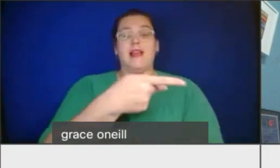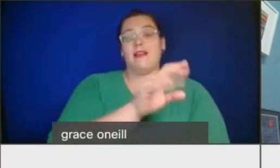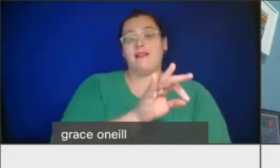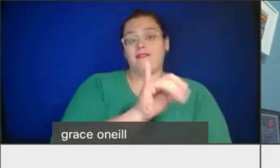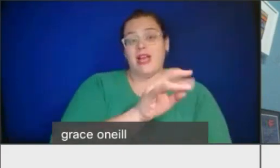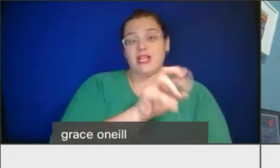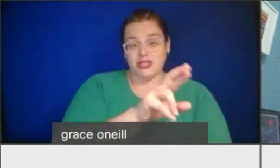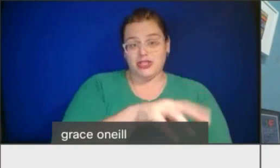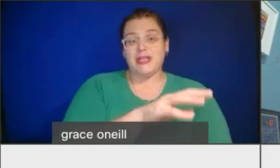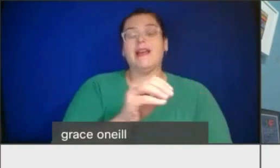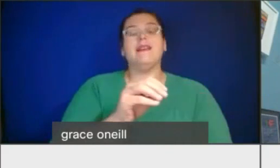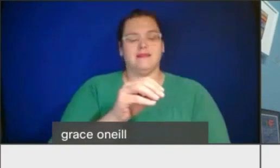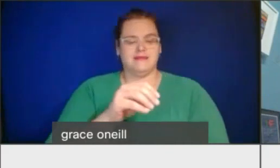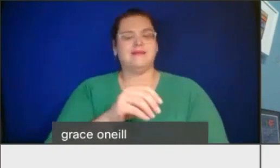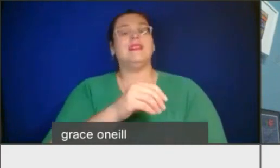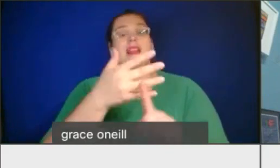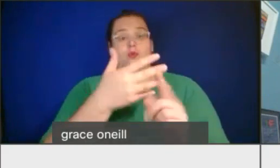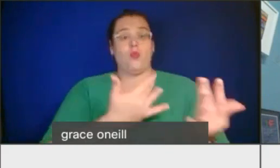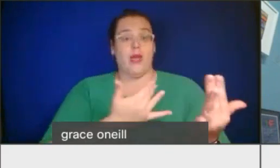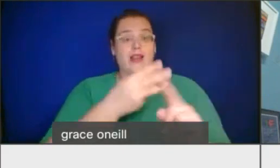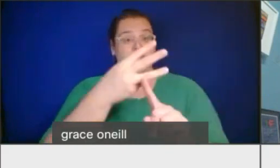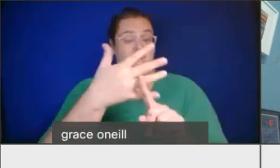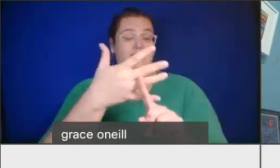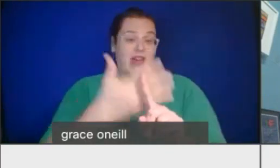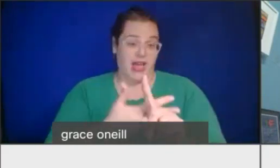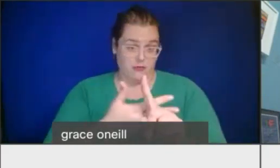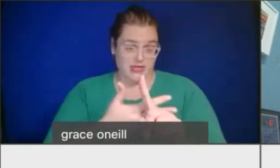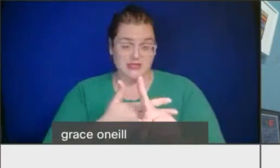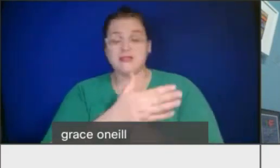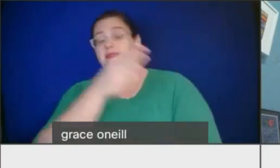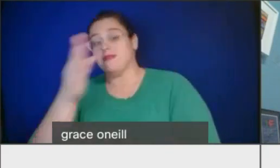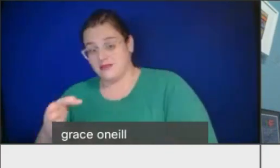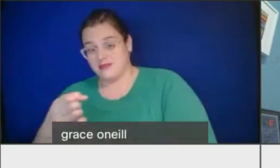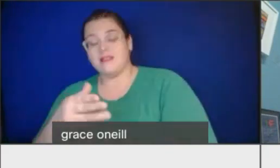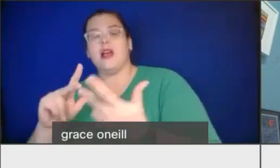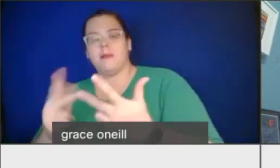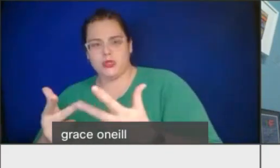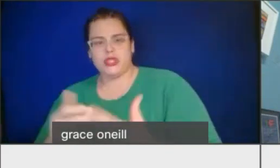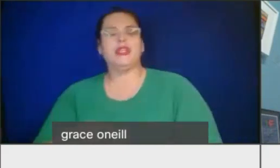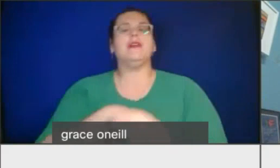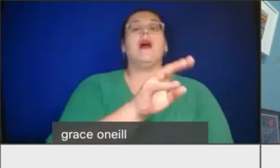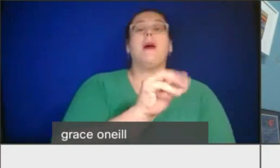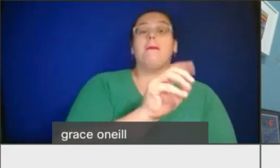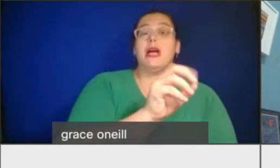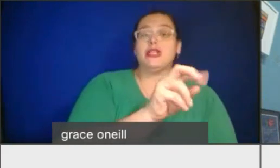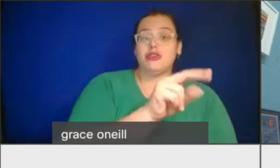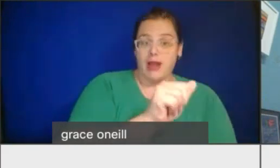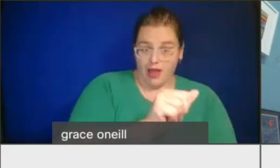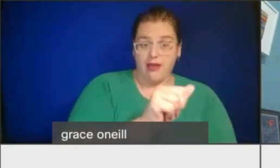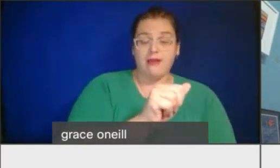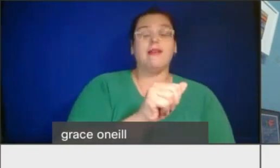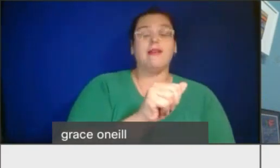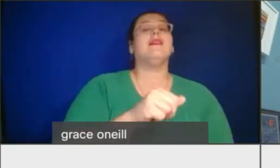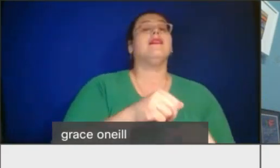and you're eligible for a booster, 6 months since the last Moderna vaccine and you're eligible for a booster, and 2 months